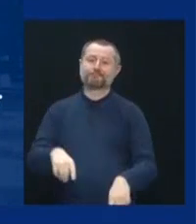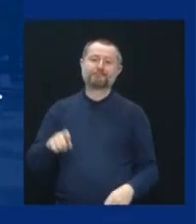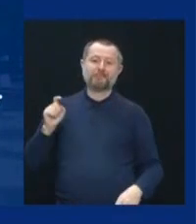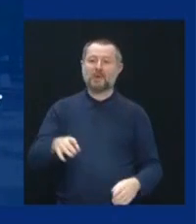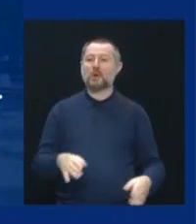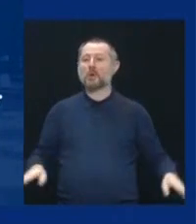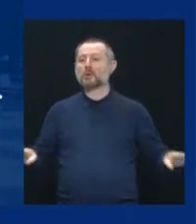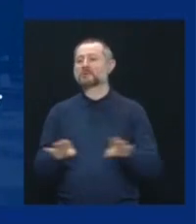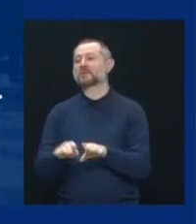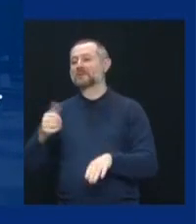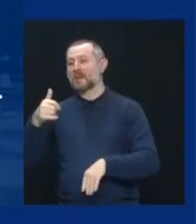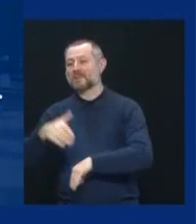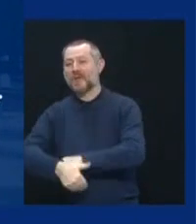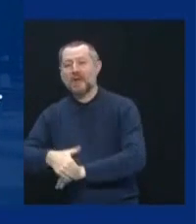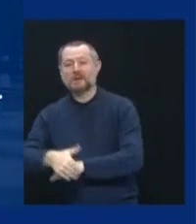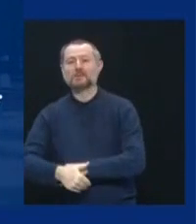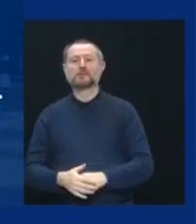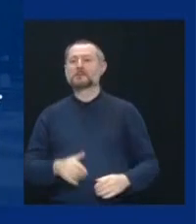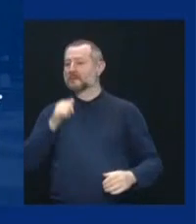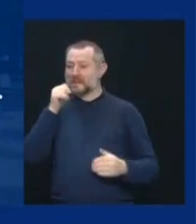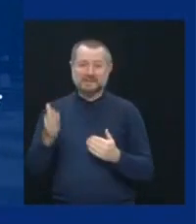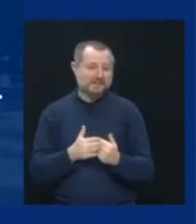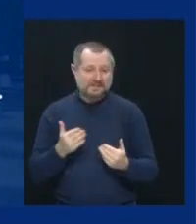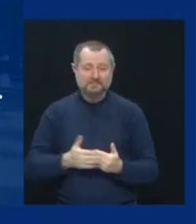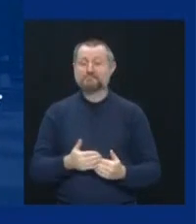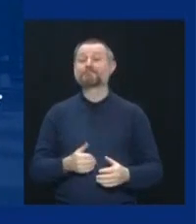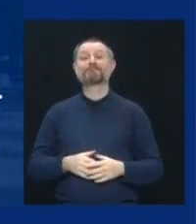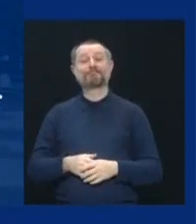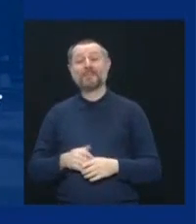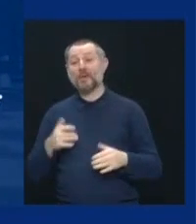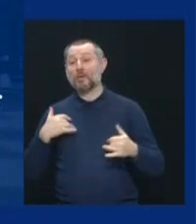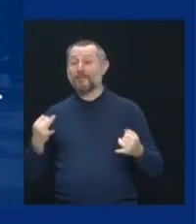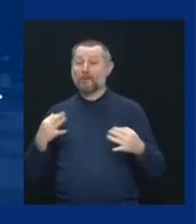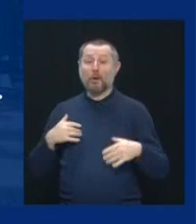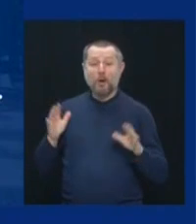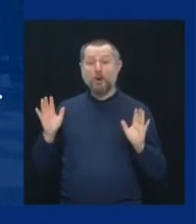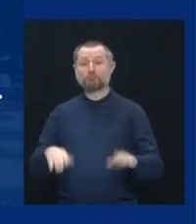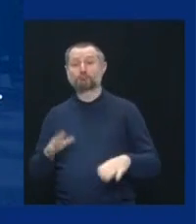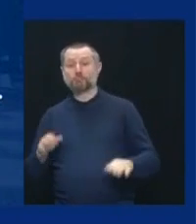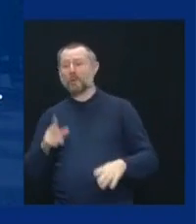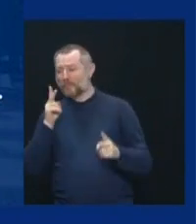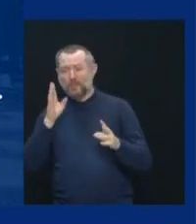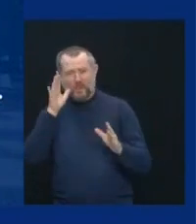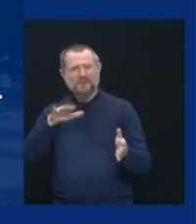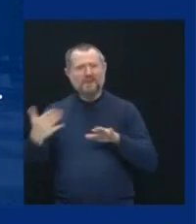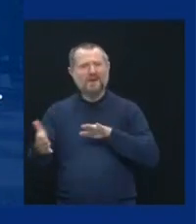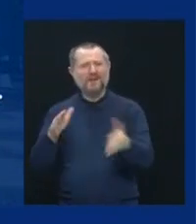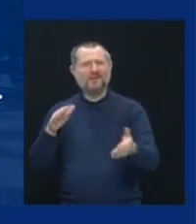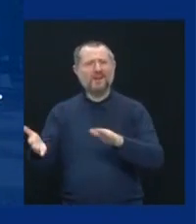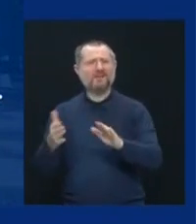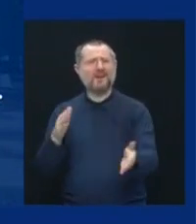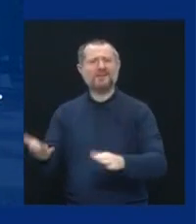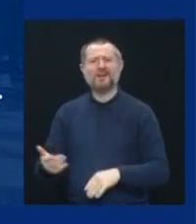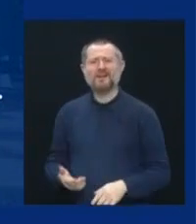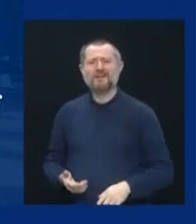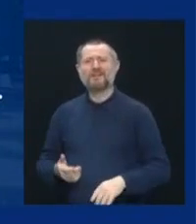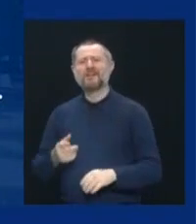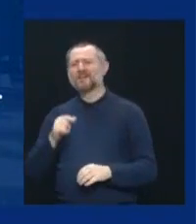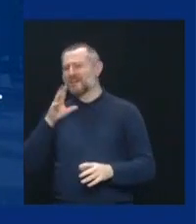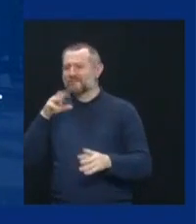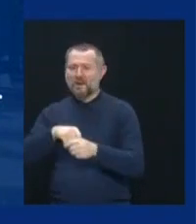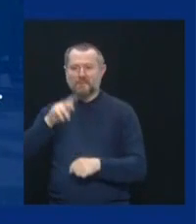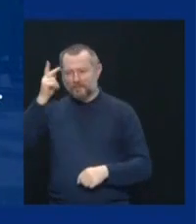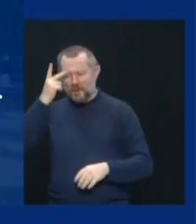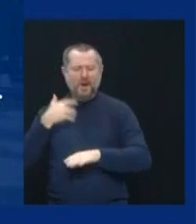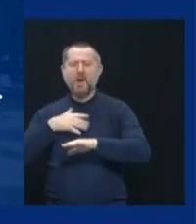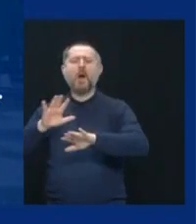But otherwise, people die. And these decisions should not be politicized.